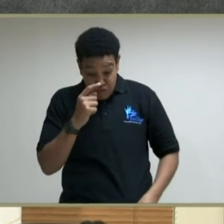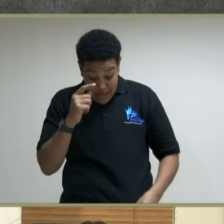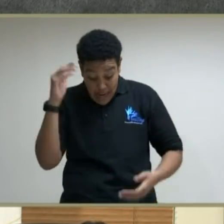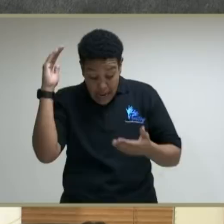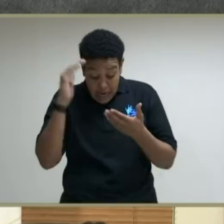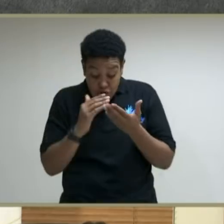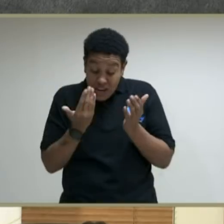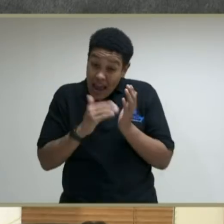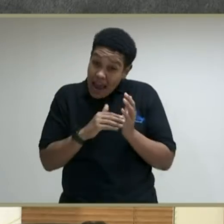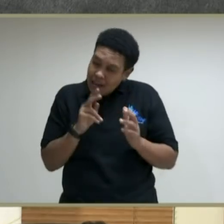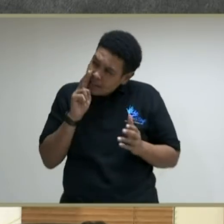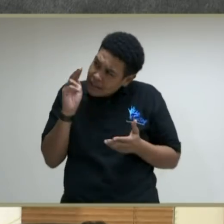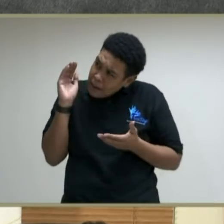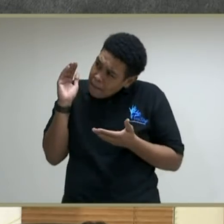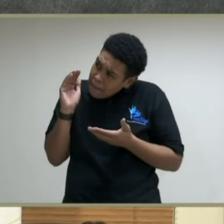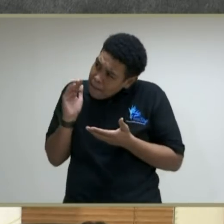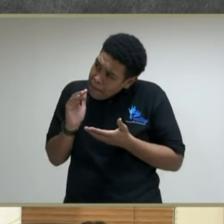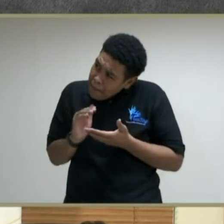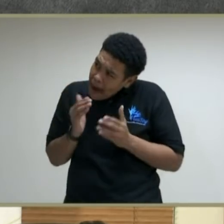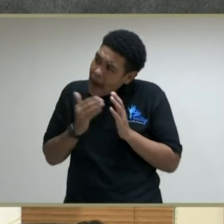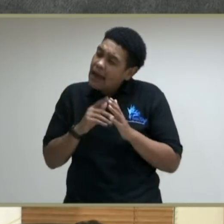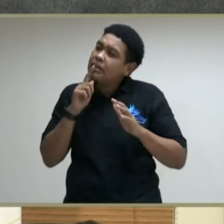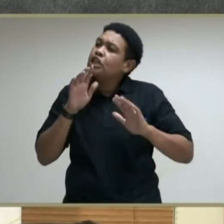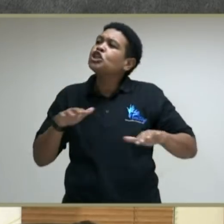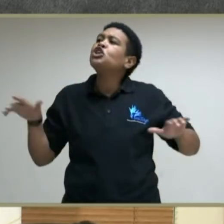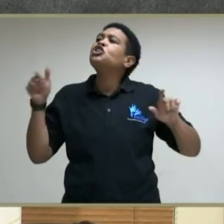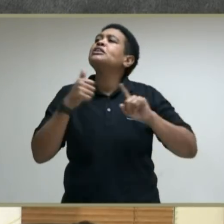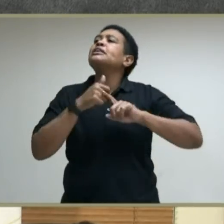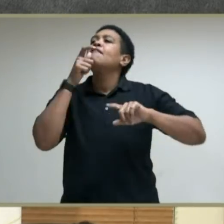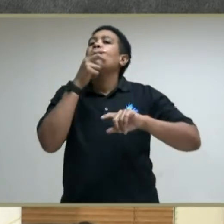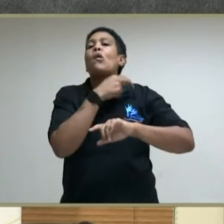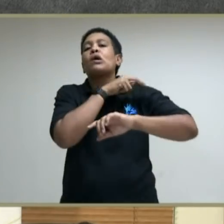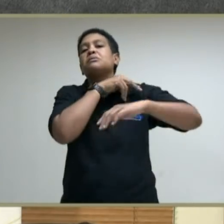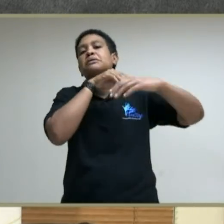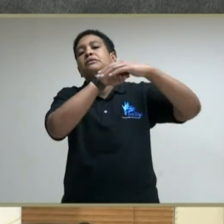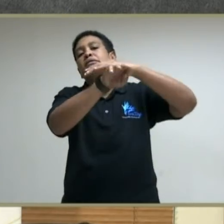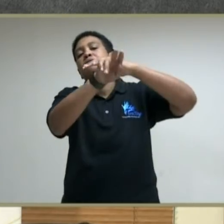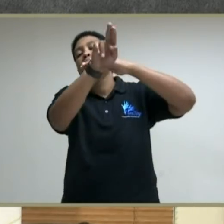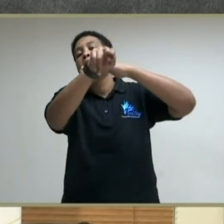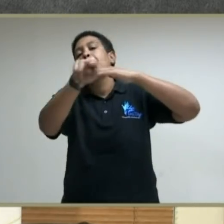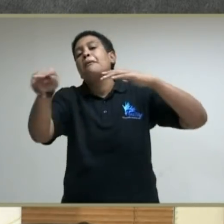again in the number of cases of children that are hospitalized.